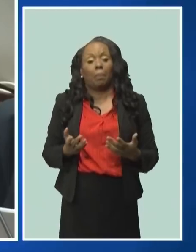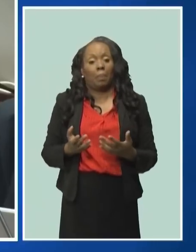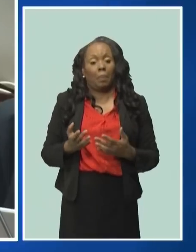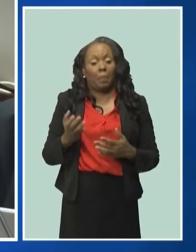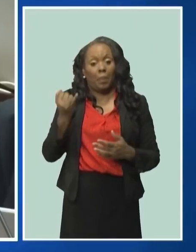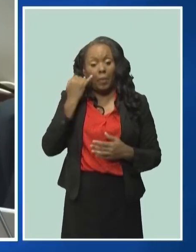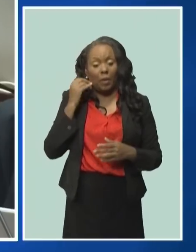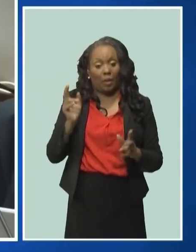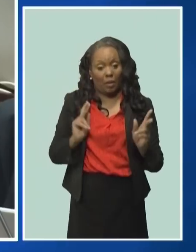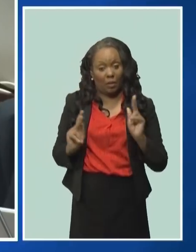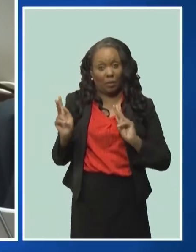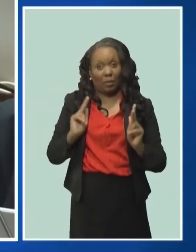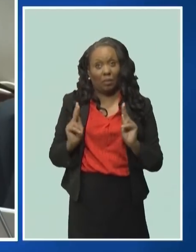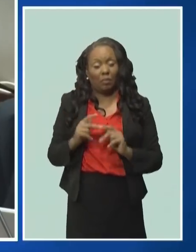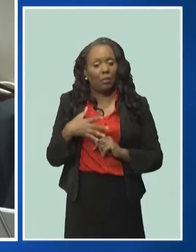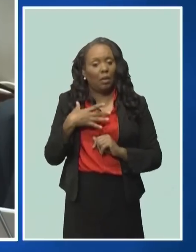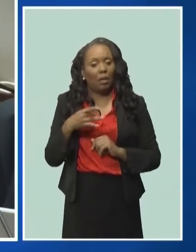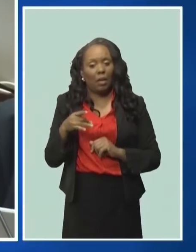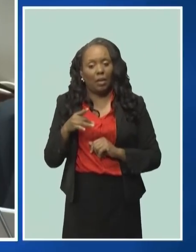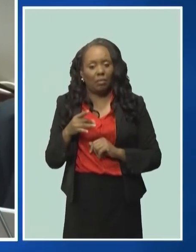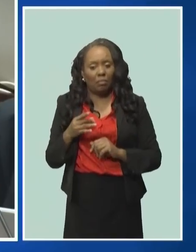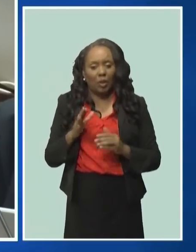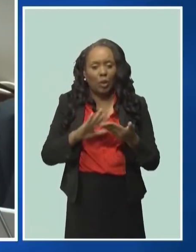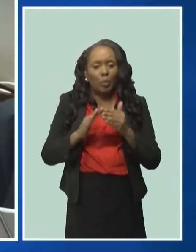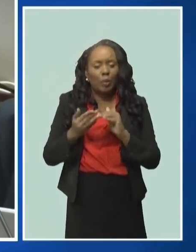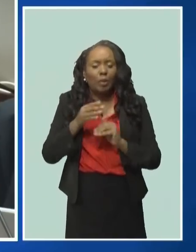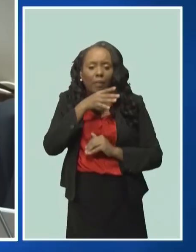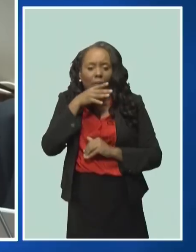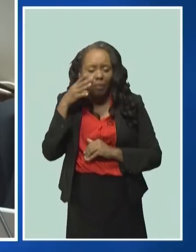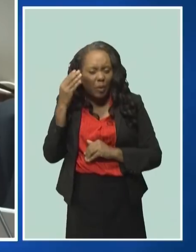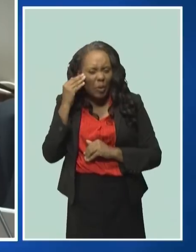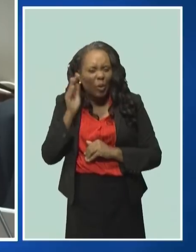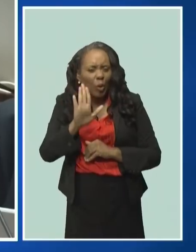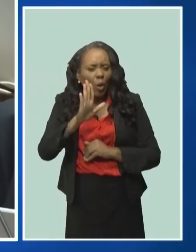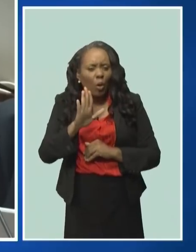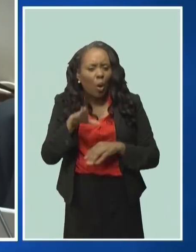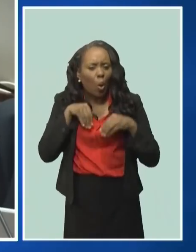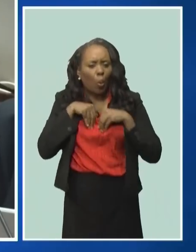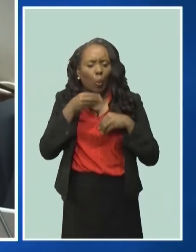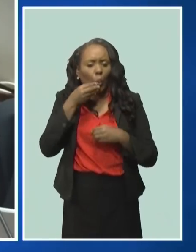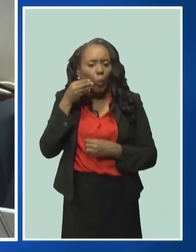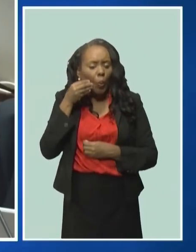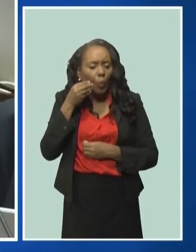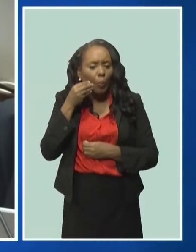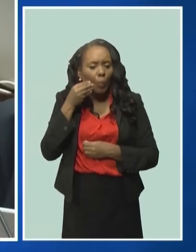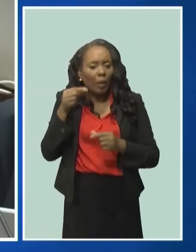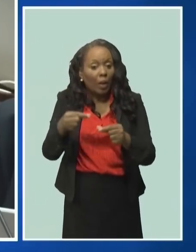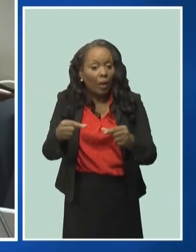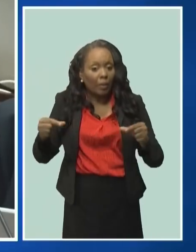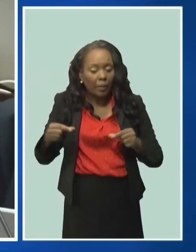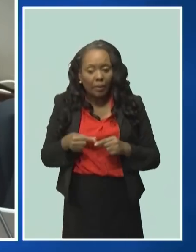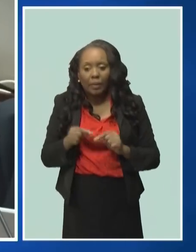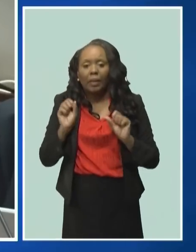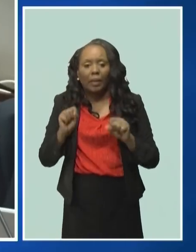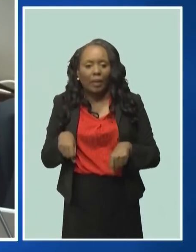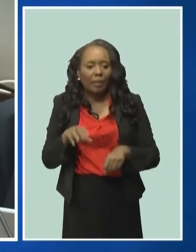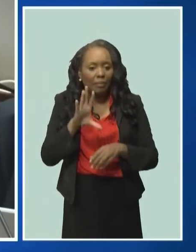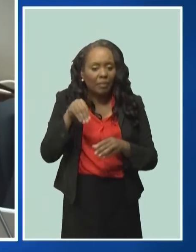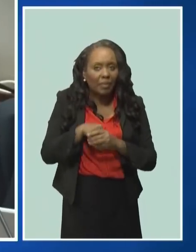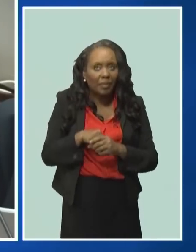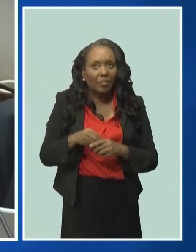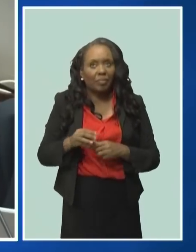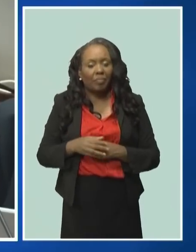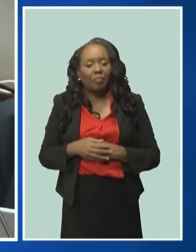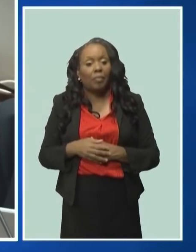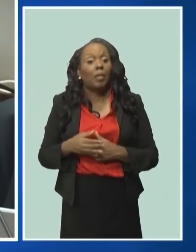like home gardening or community farming can participate. The cost of that is